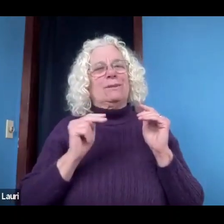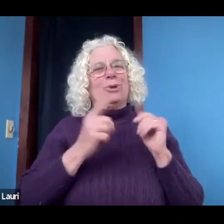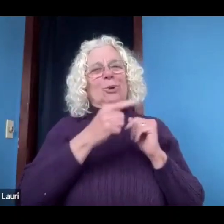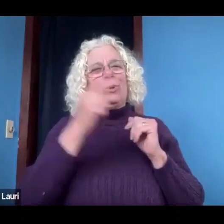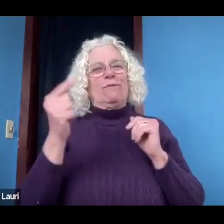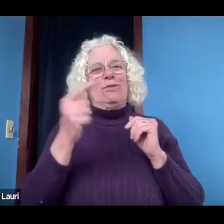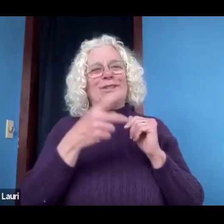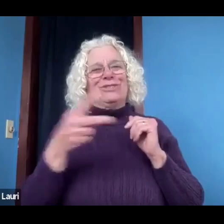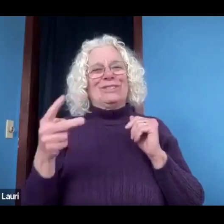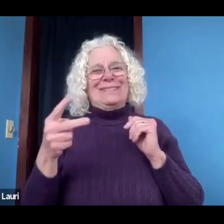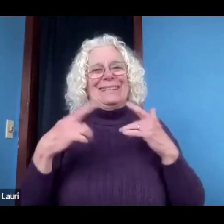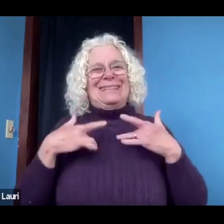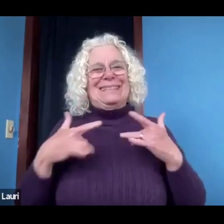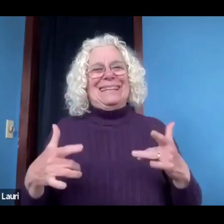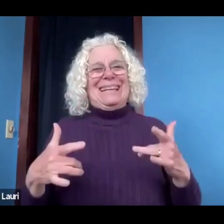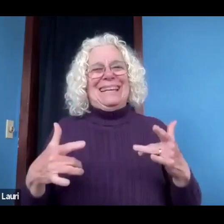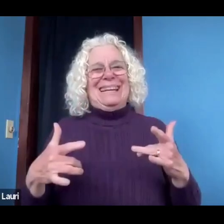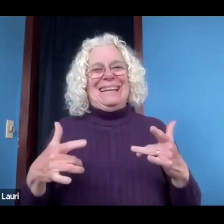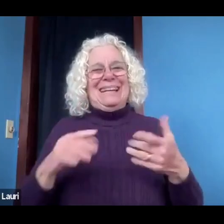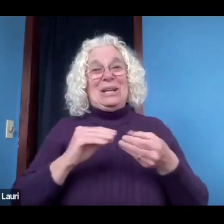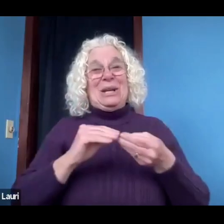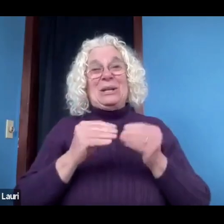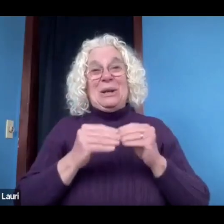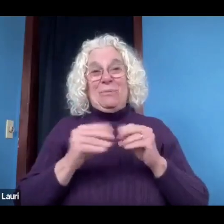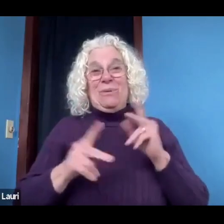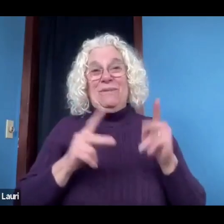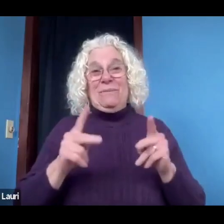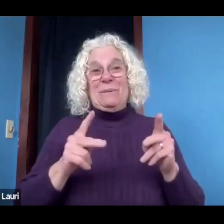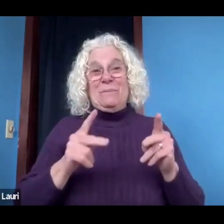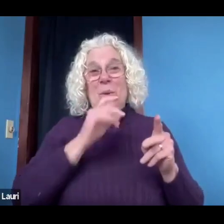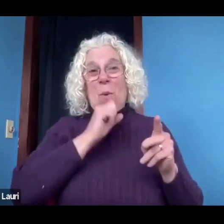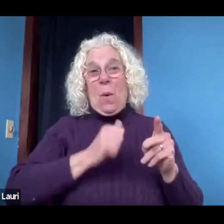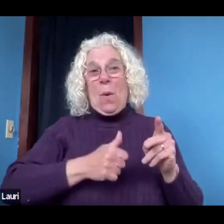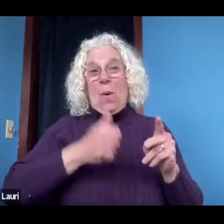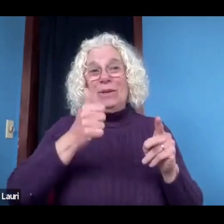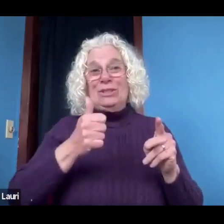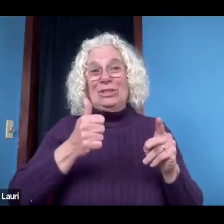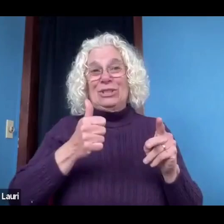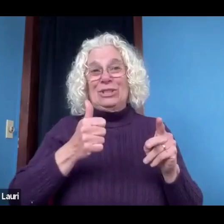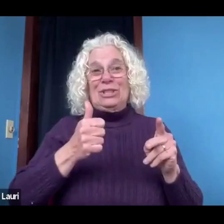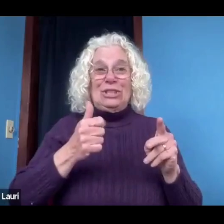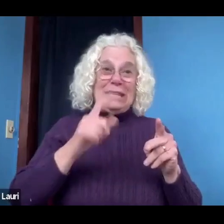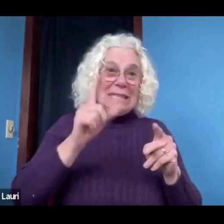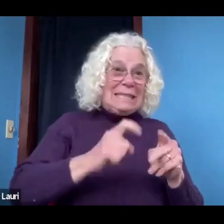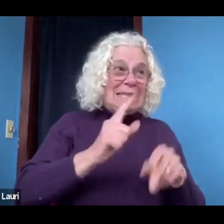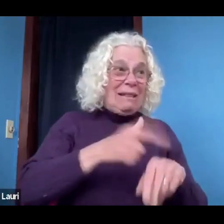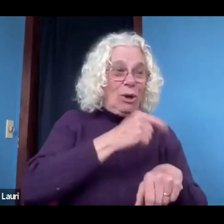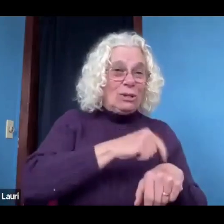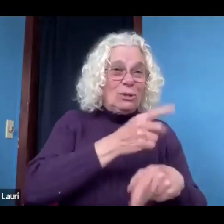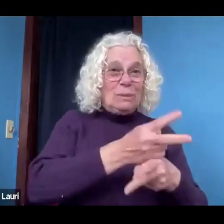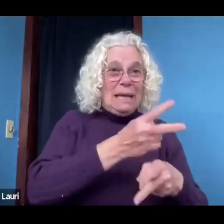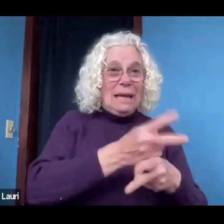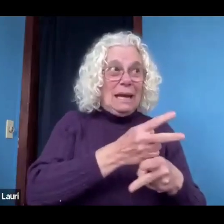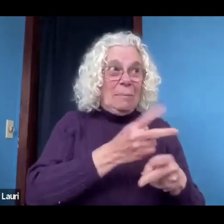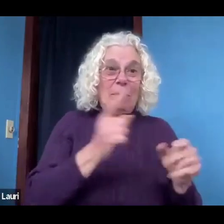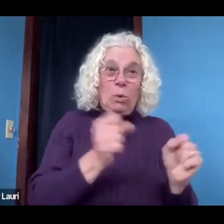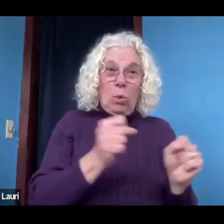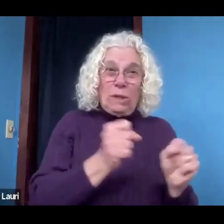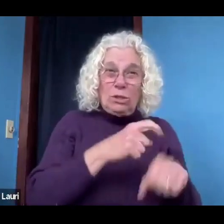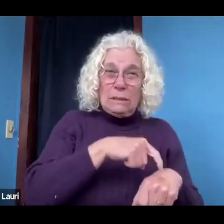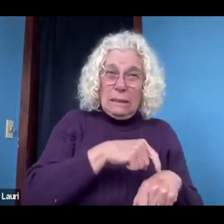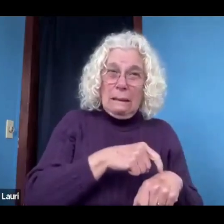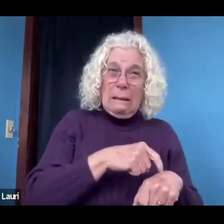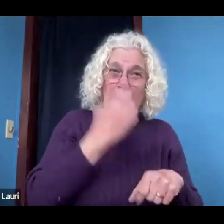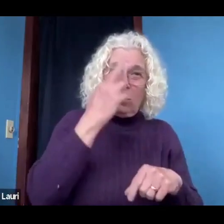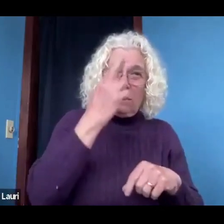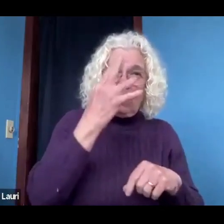there. We have the highest falls, and I suppose that has something to do with winter, but that's where a lot of this happens is a